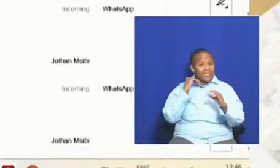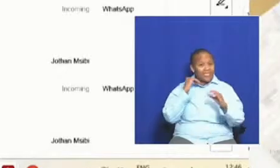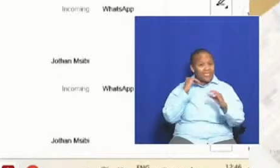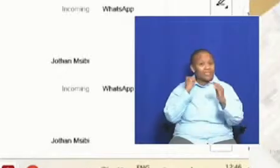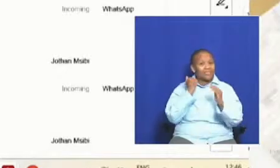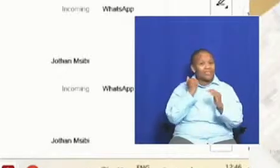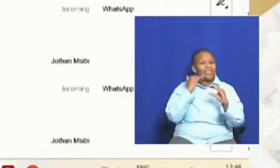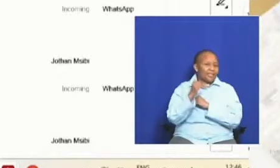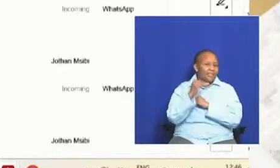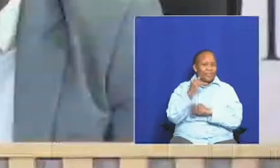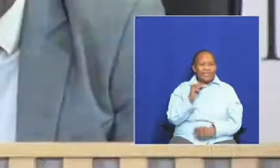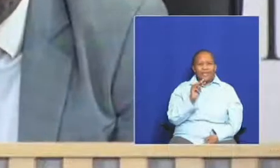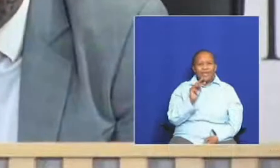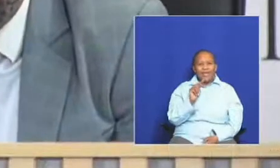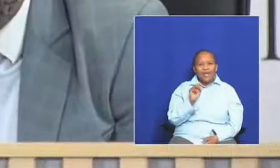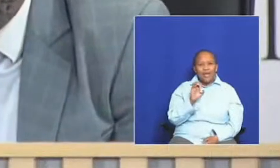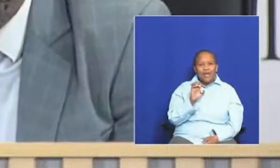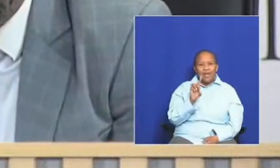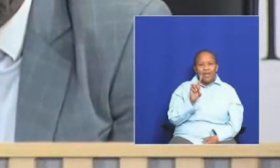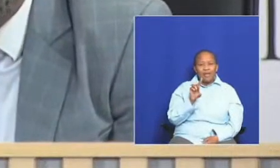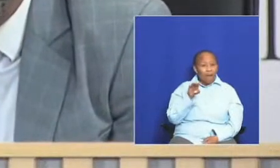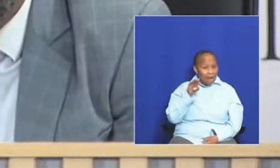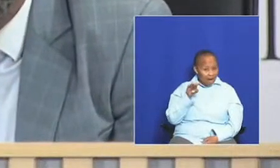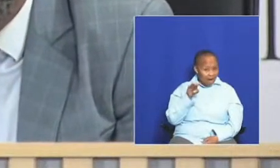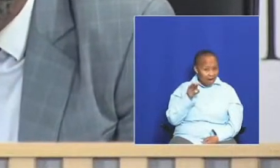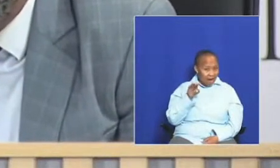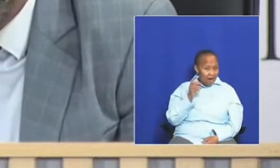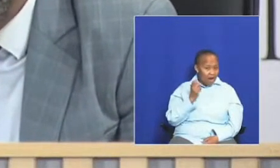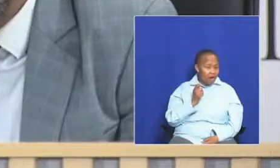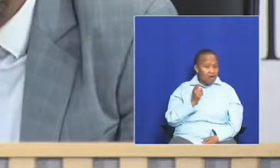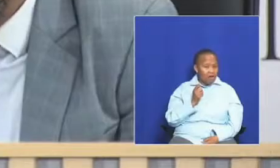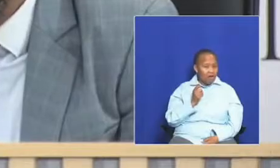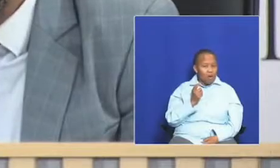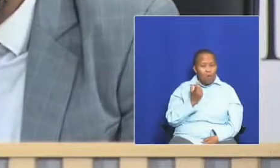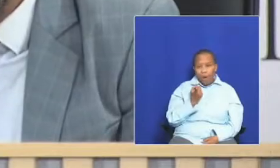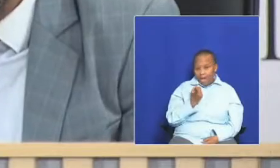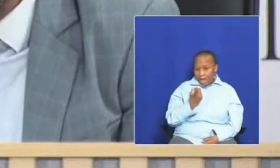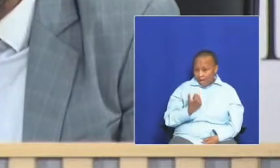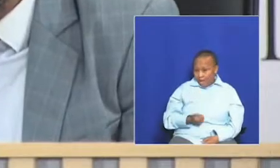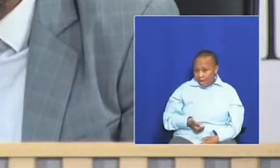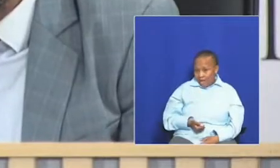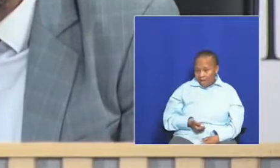here? I think this has to do with that proof of...